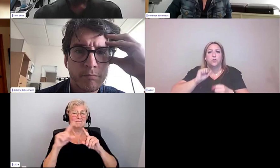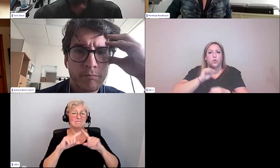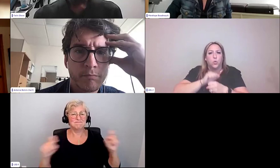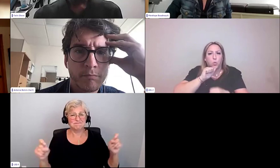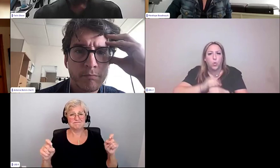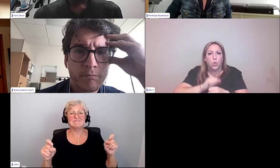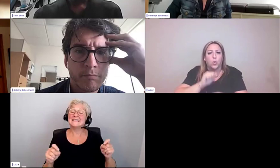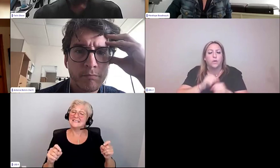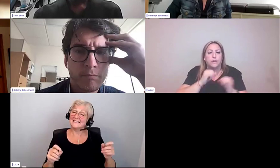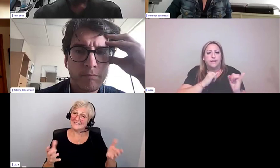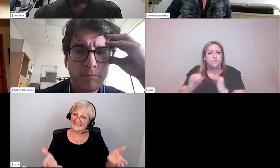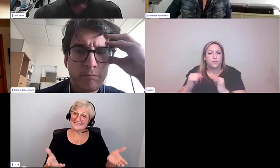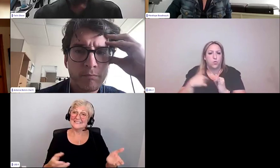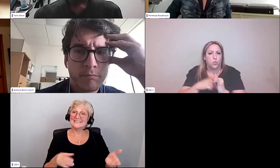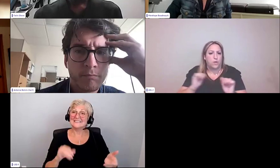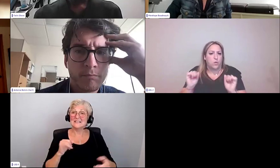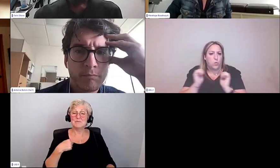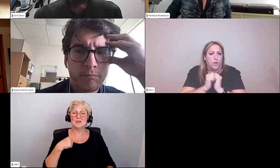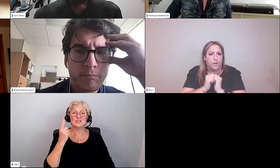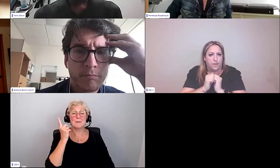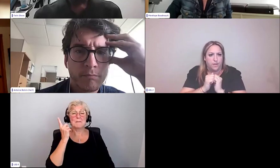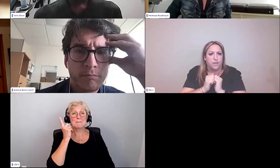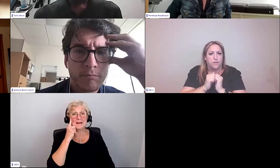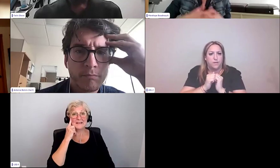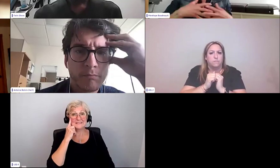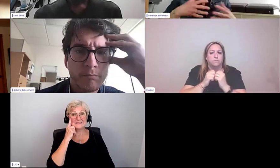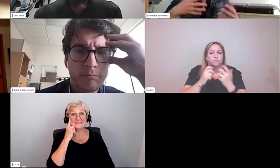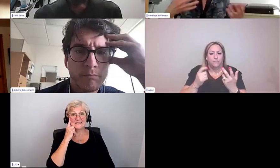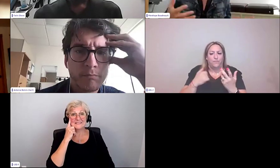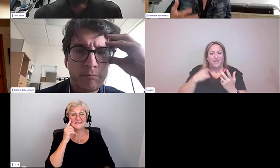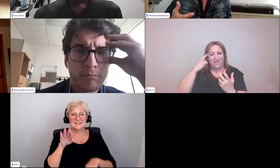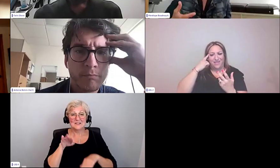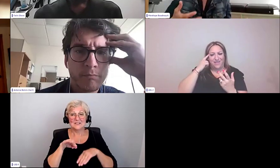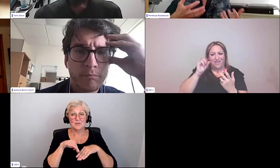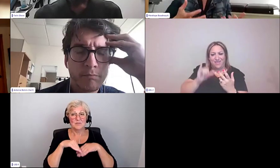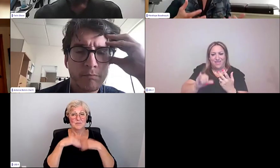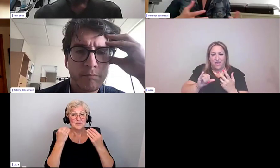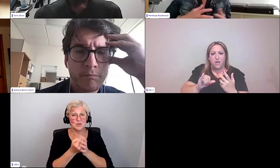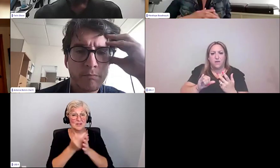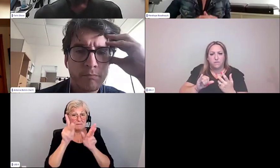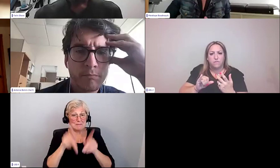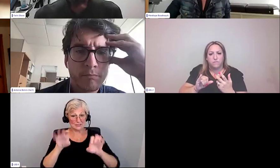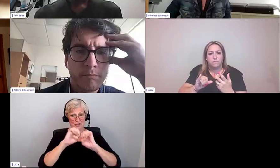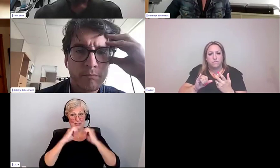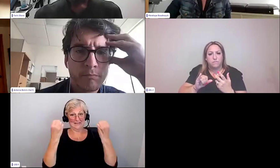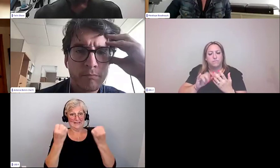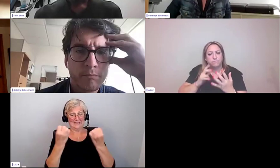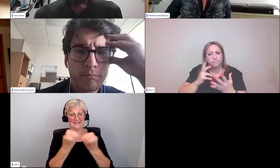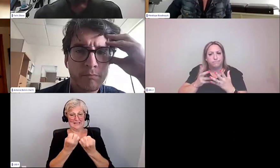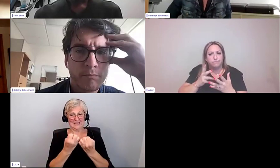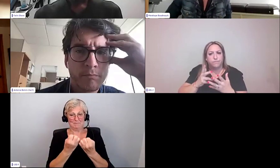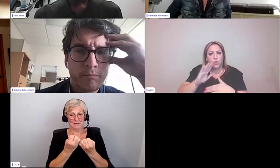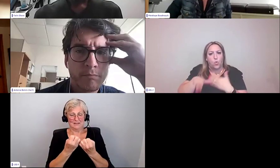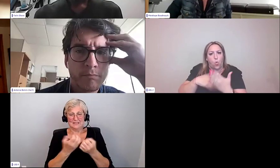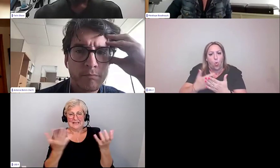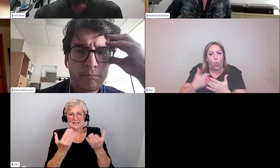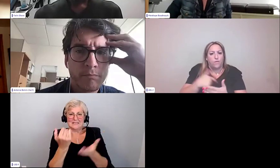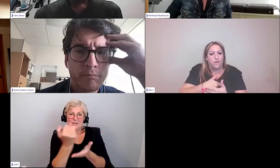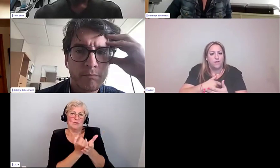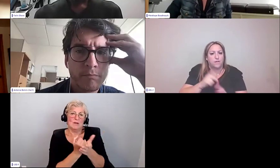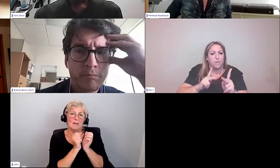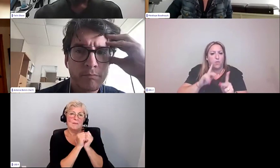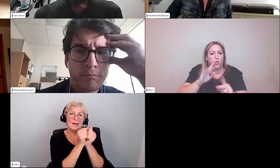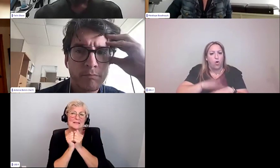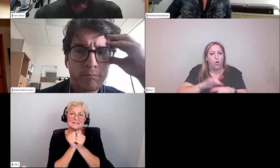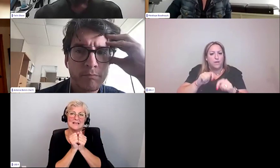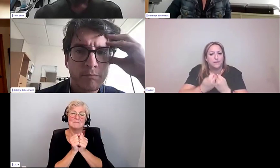we accompany. I think that what meets all of us, all the people in the teams of